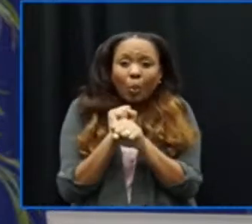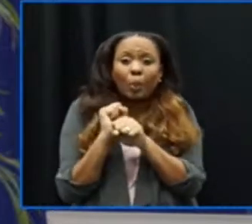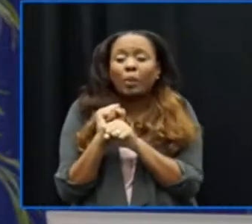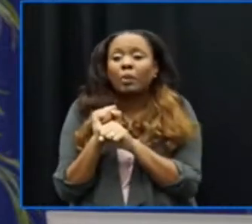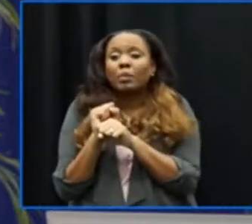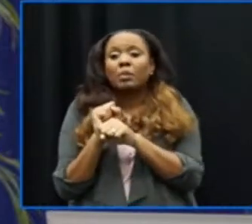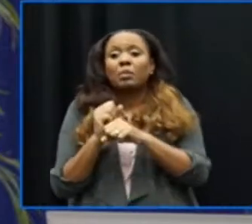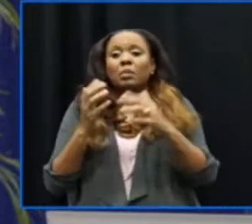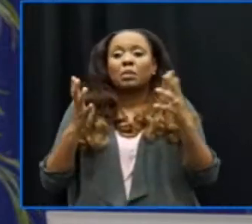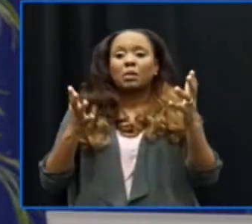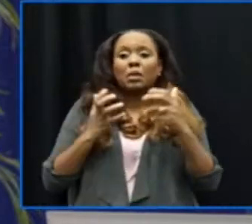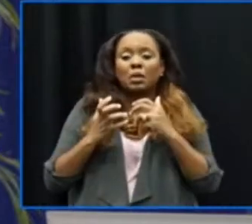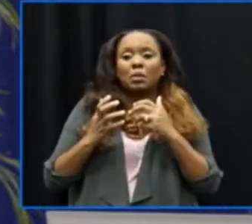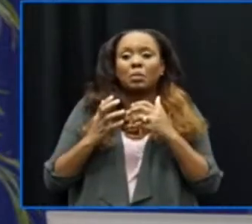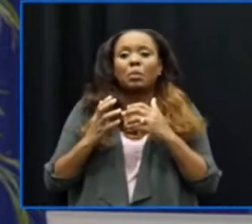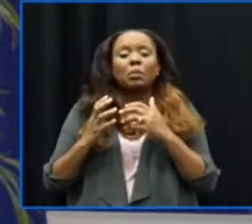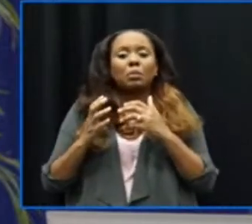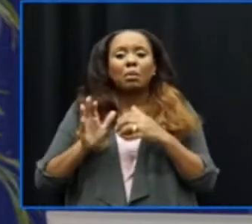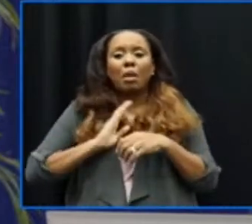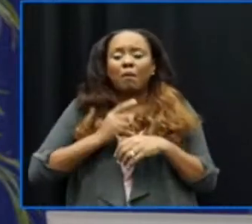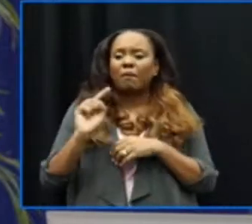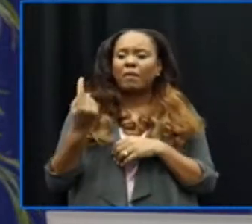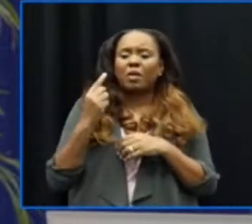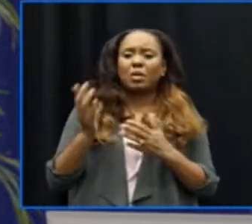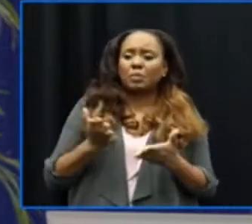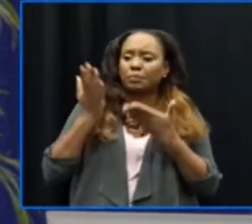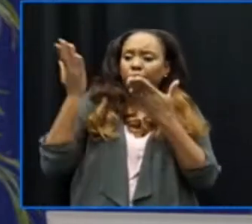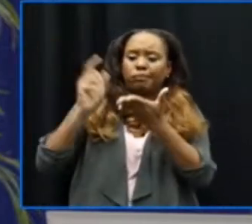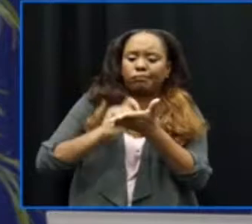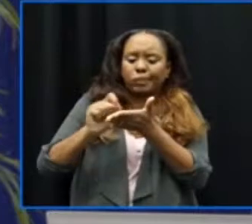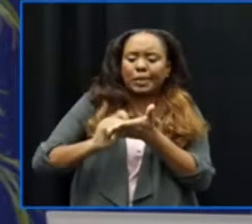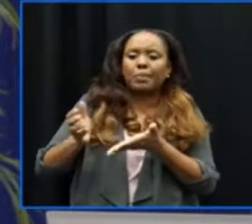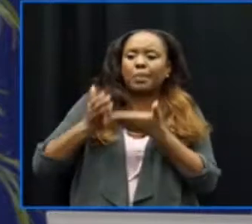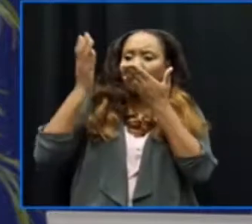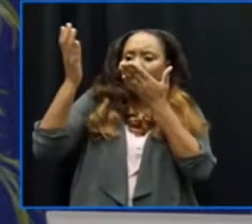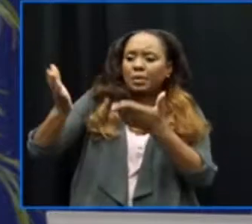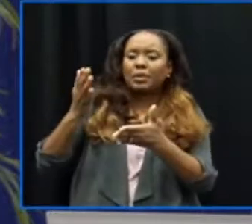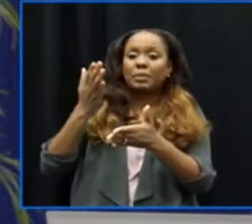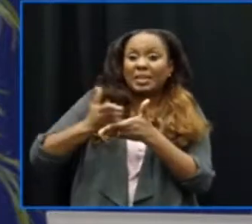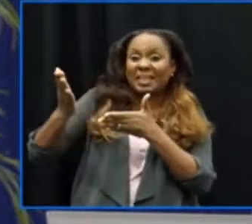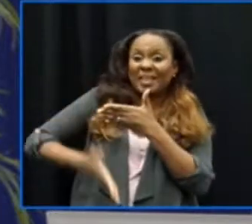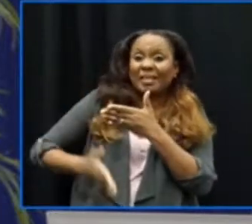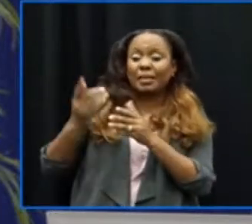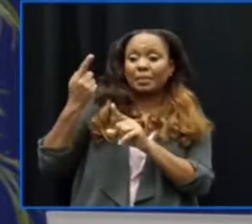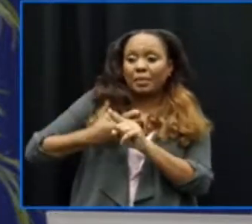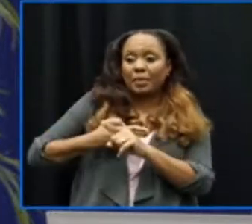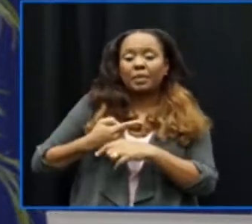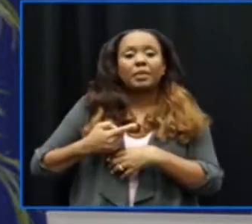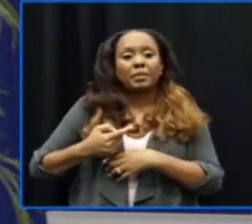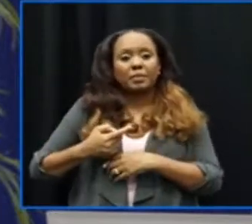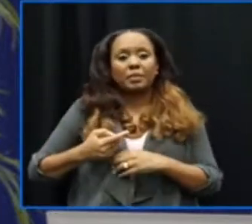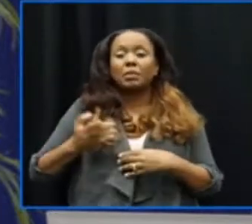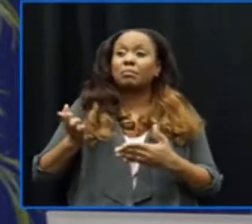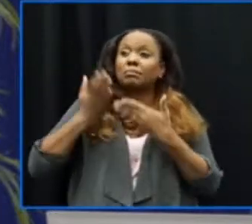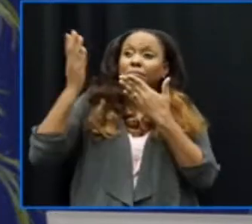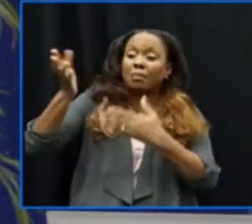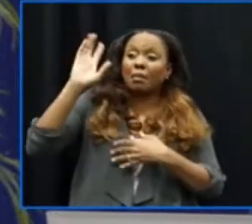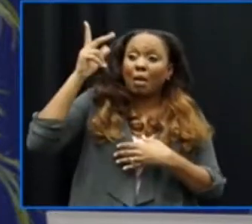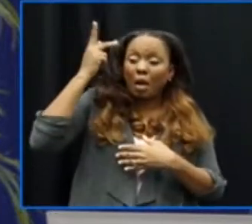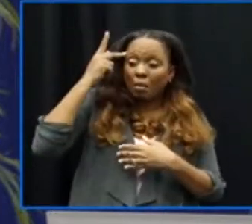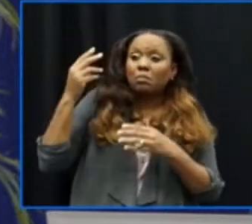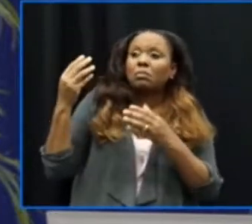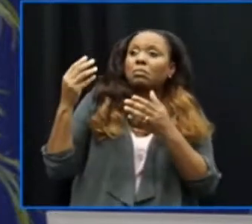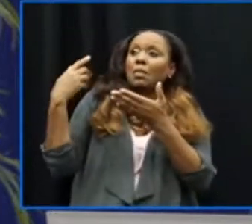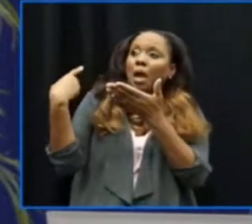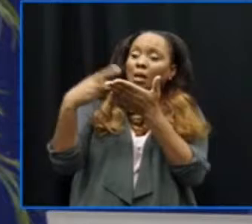of proposals by the end of the month. And that will go to the PM and go to cabinet for discussion, and if we have to